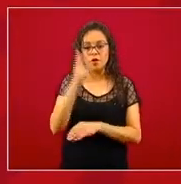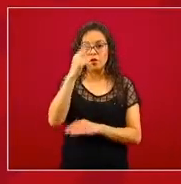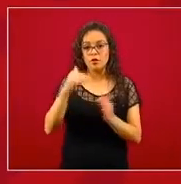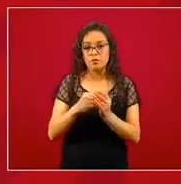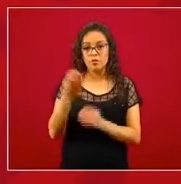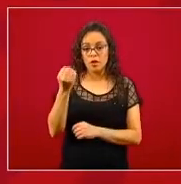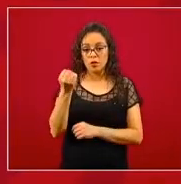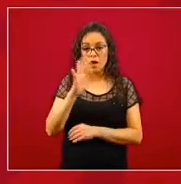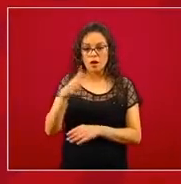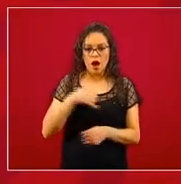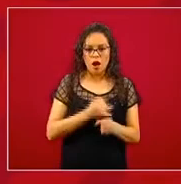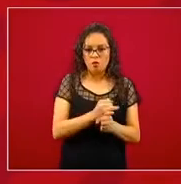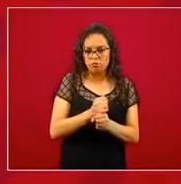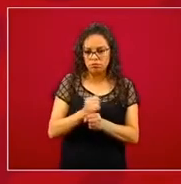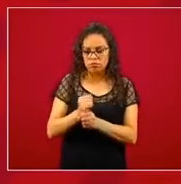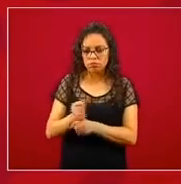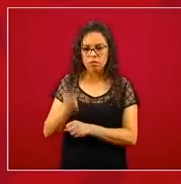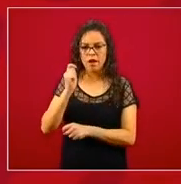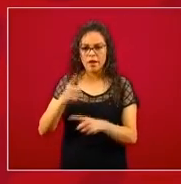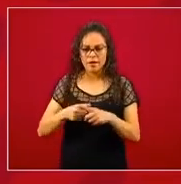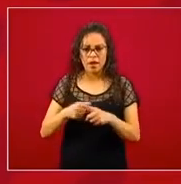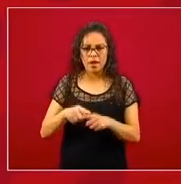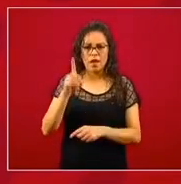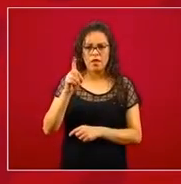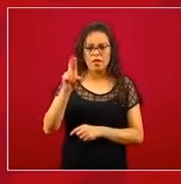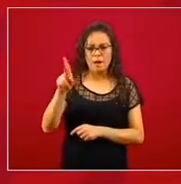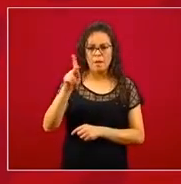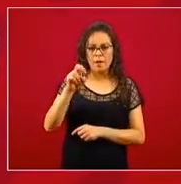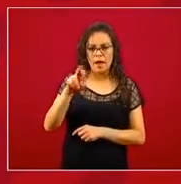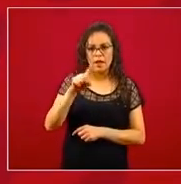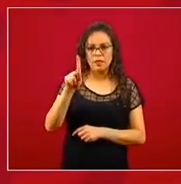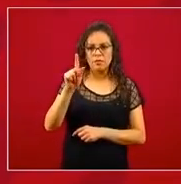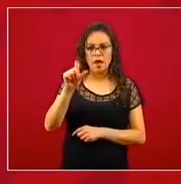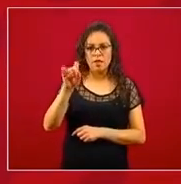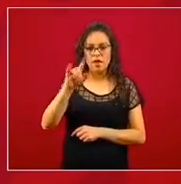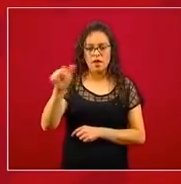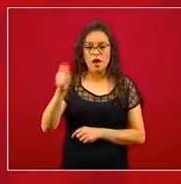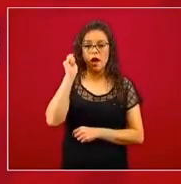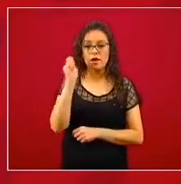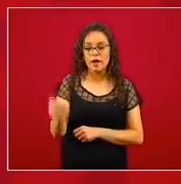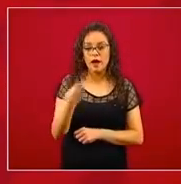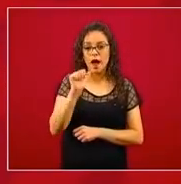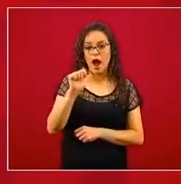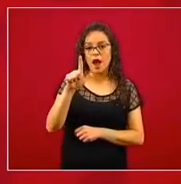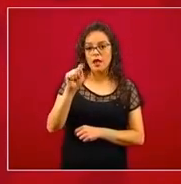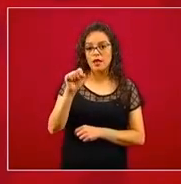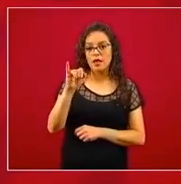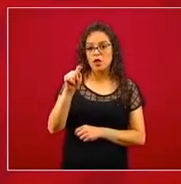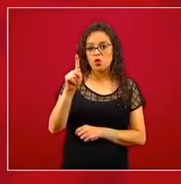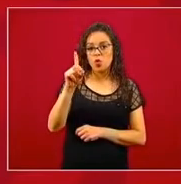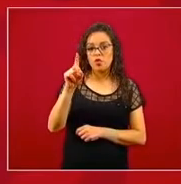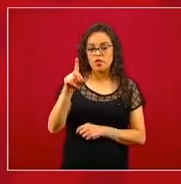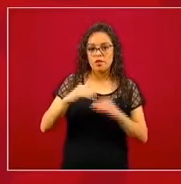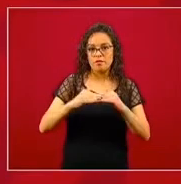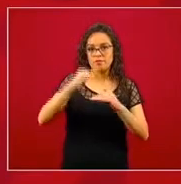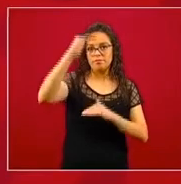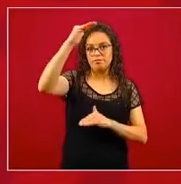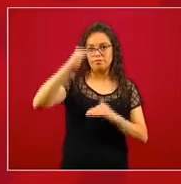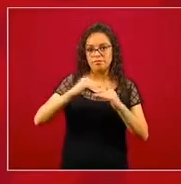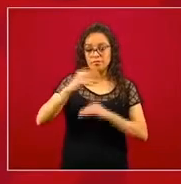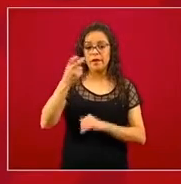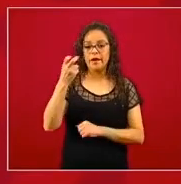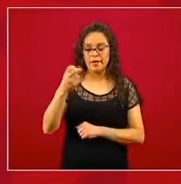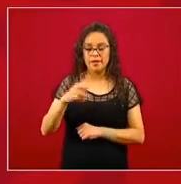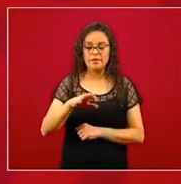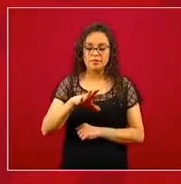periodic diseases, influenza and other respiratory diseases. We know that pollution is working